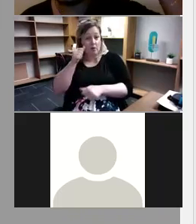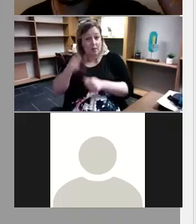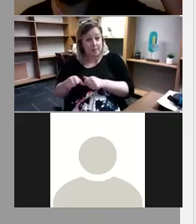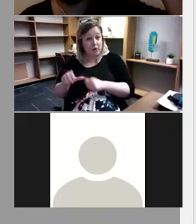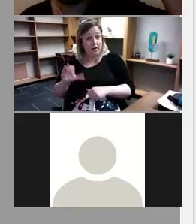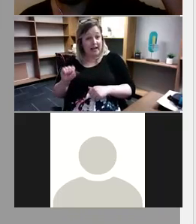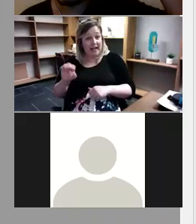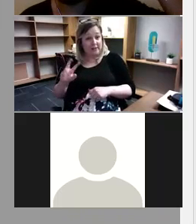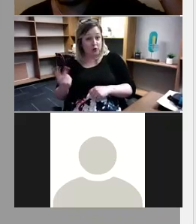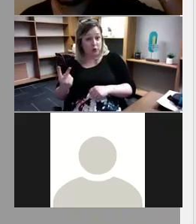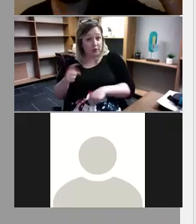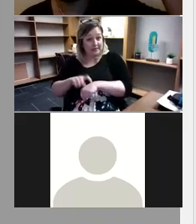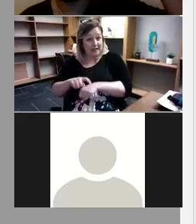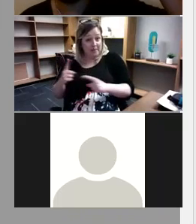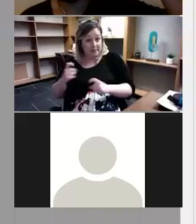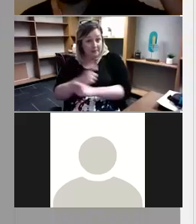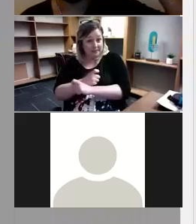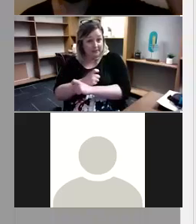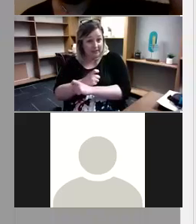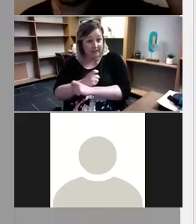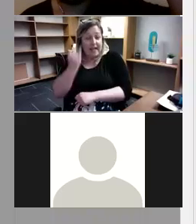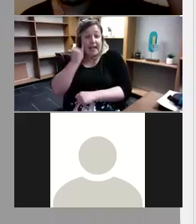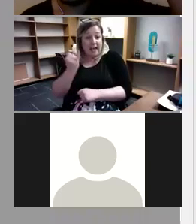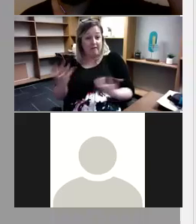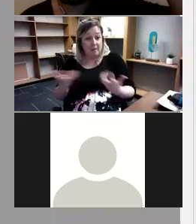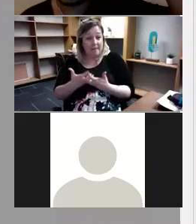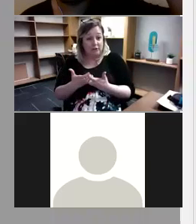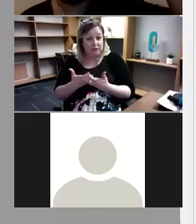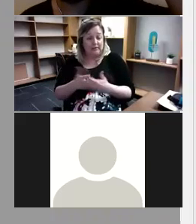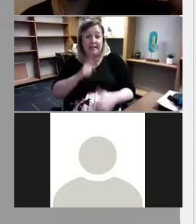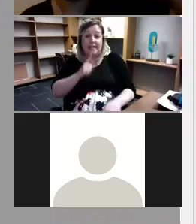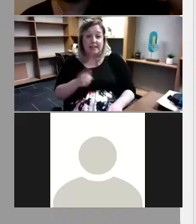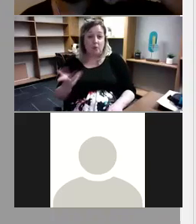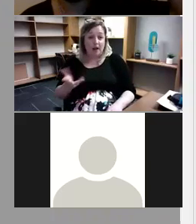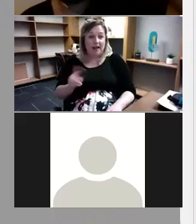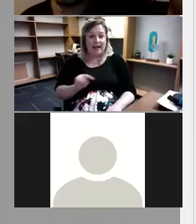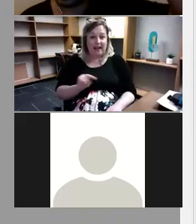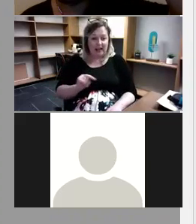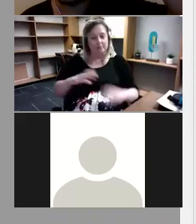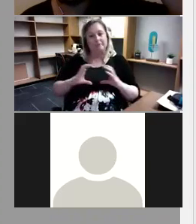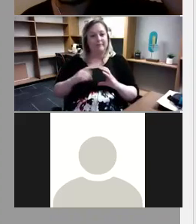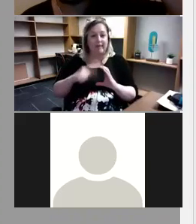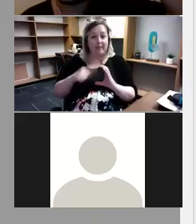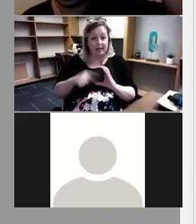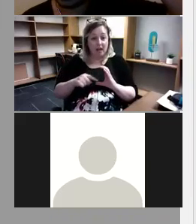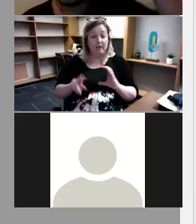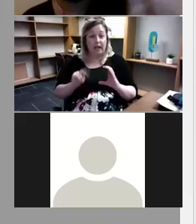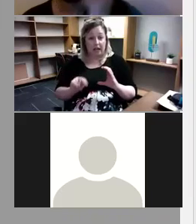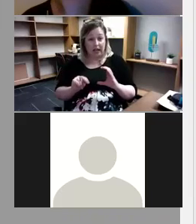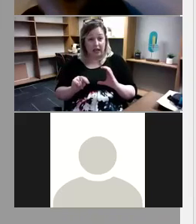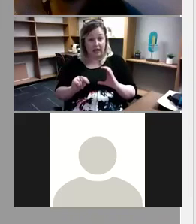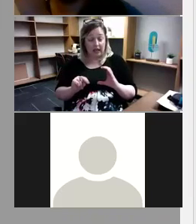complexity is, if it matches, it is n log theta of n to the power of log base